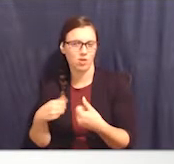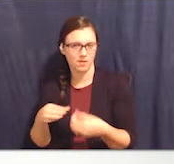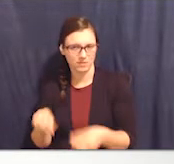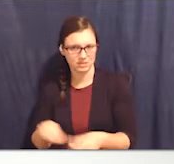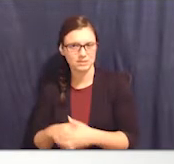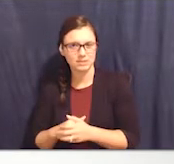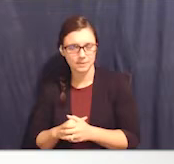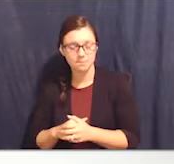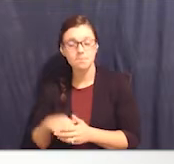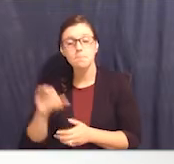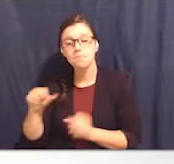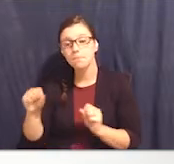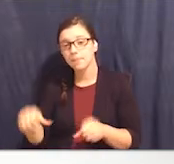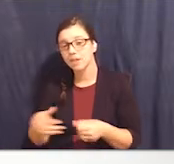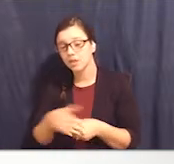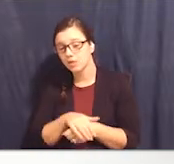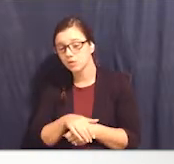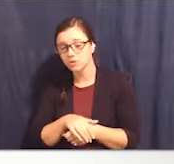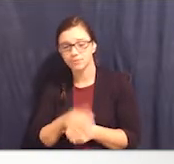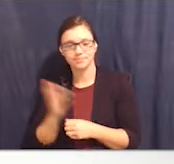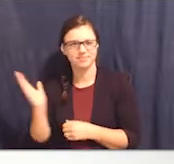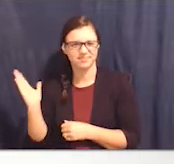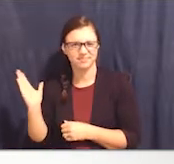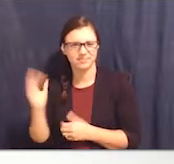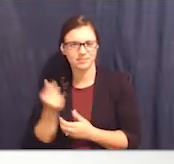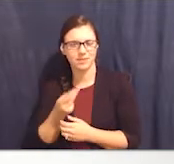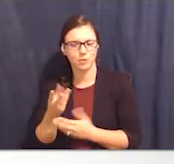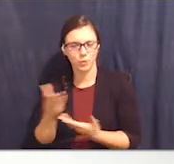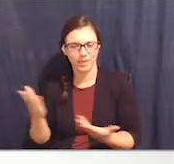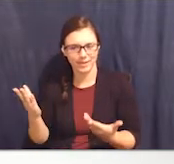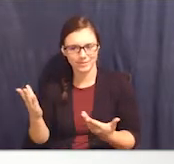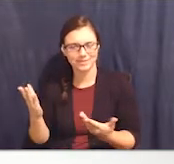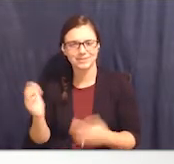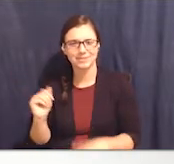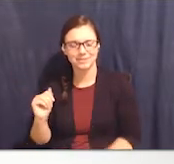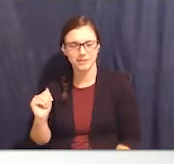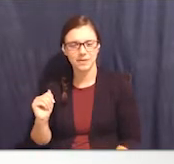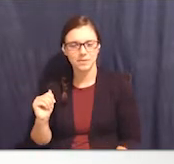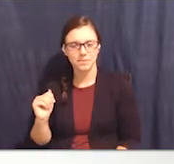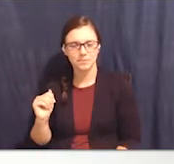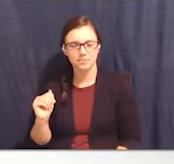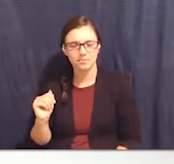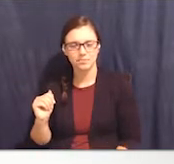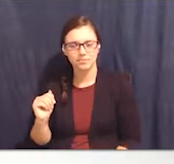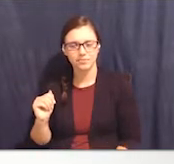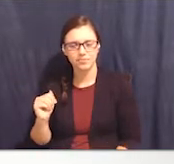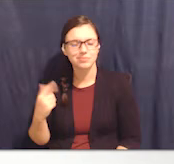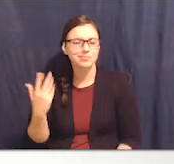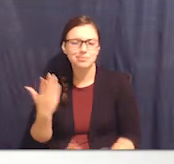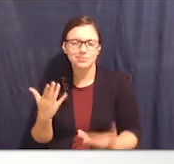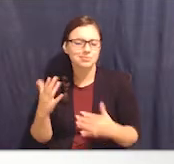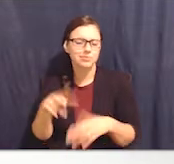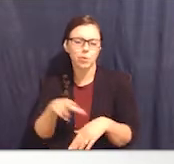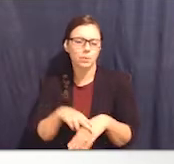interest, and you provide that instruction in a way that they get that and it moves forward.